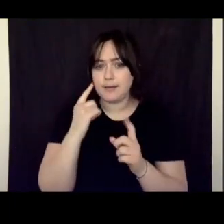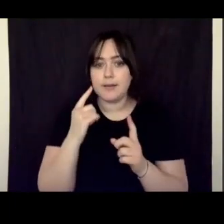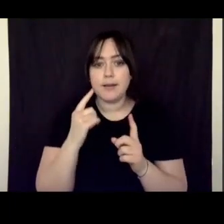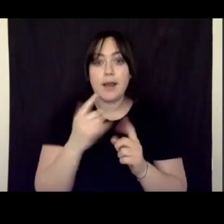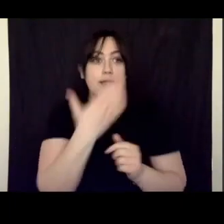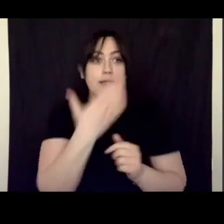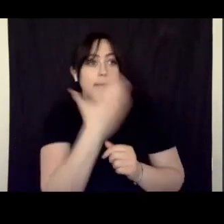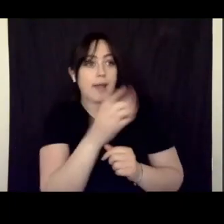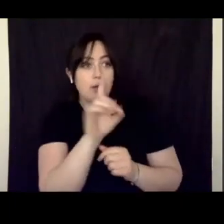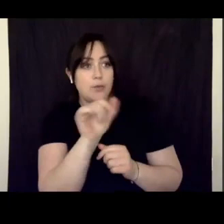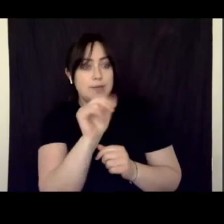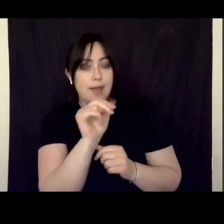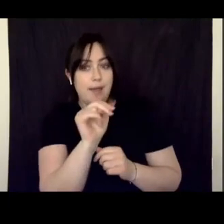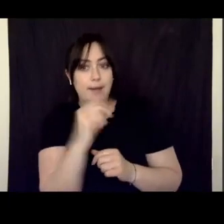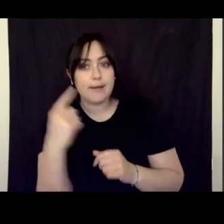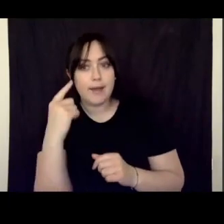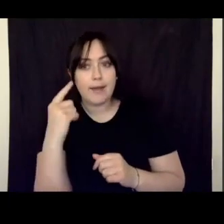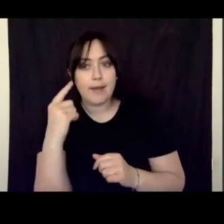So I do want